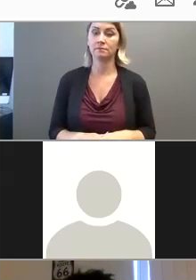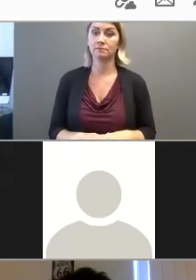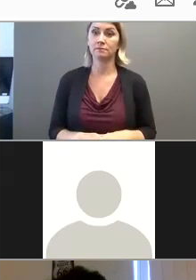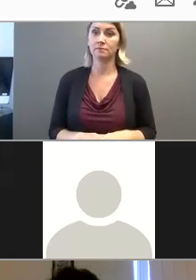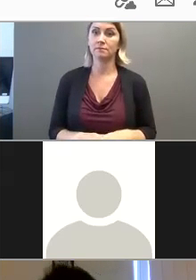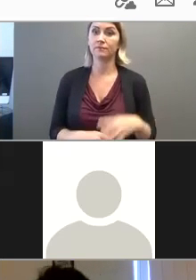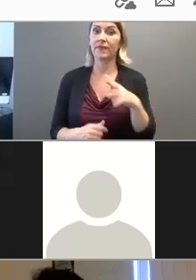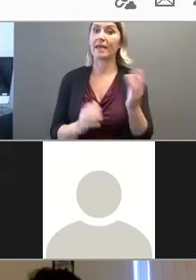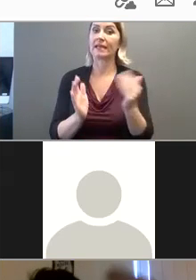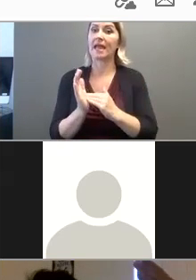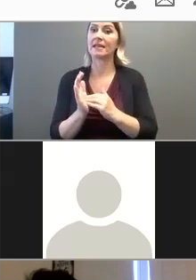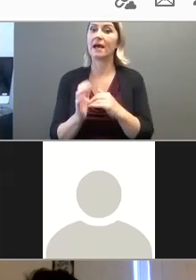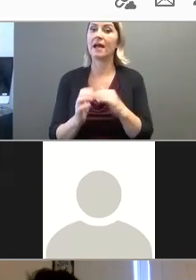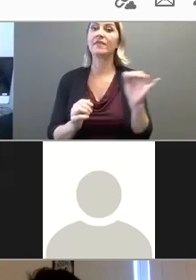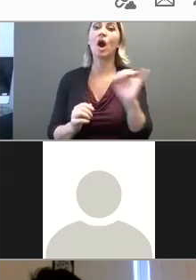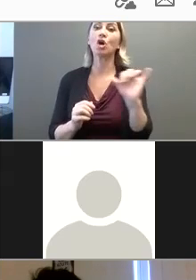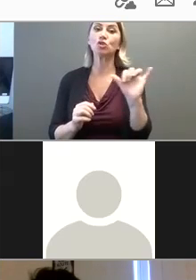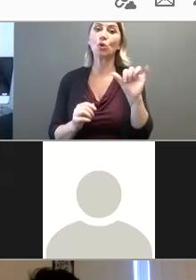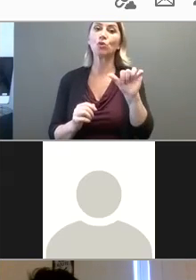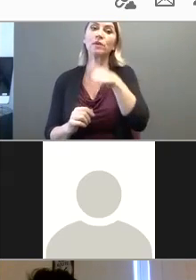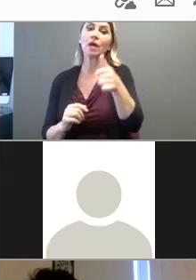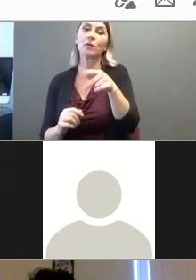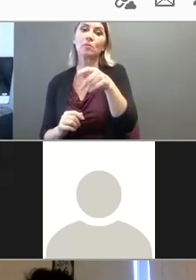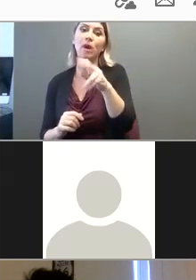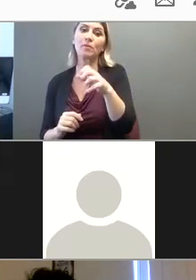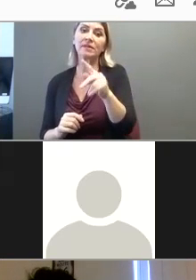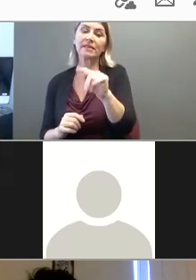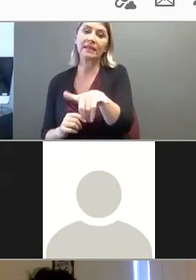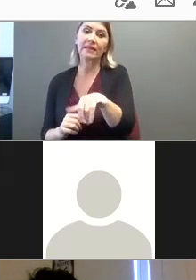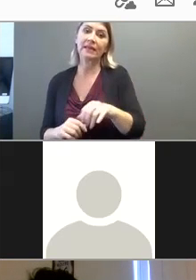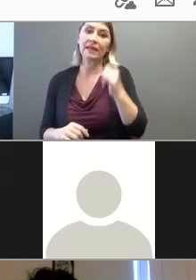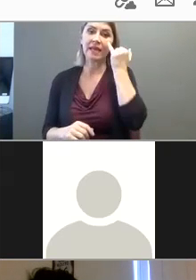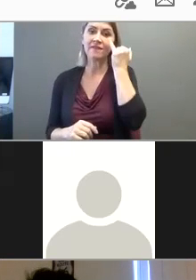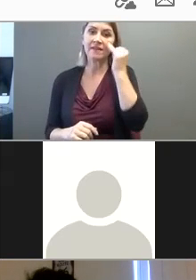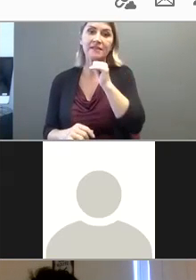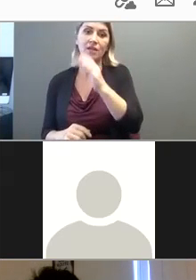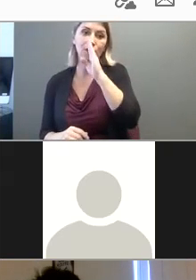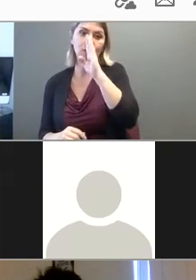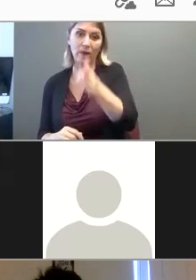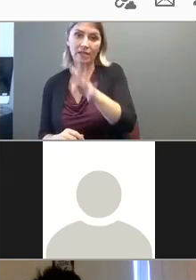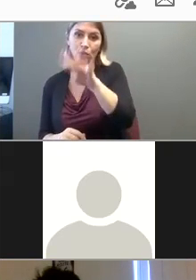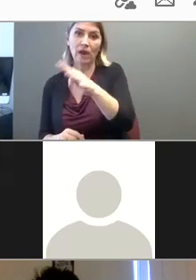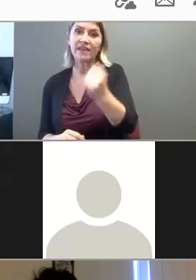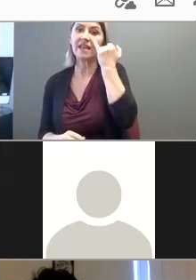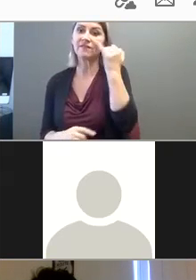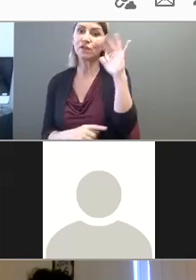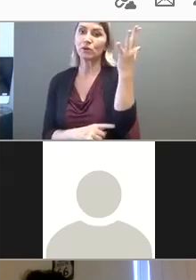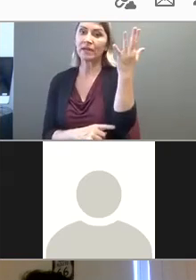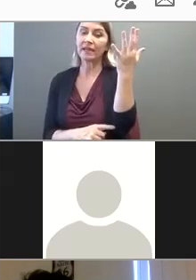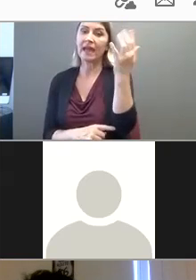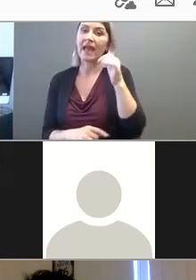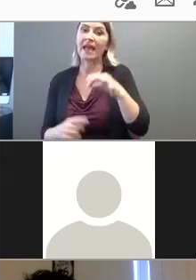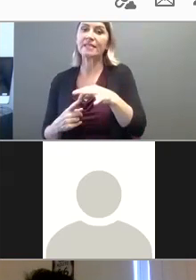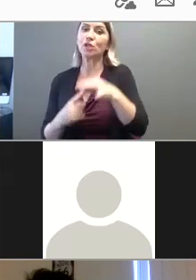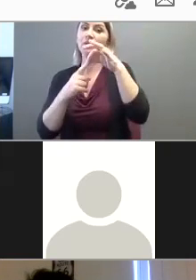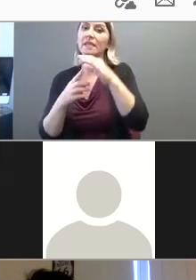And again, that also goes into another property, that an undirected graph is a tree if and only if there is a unique path between any